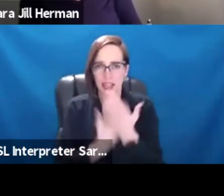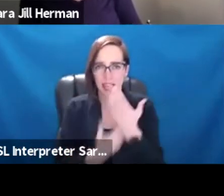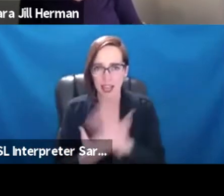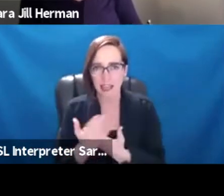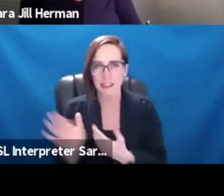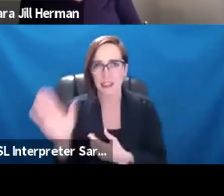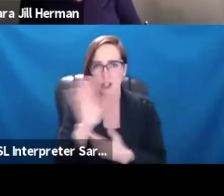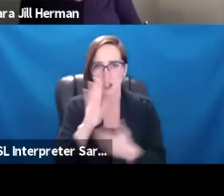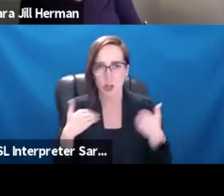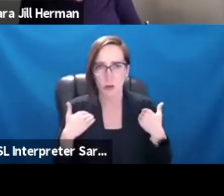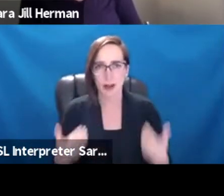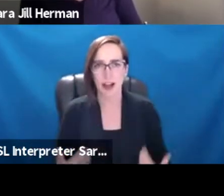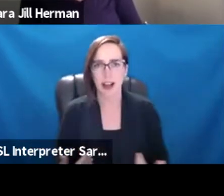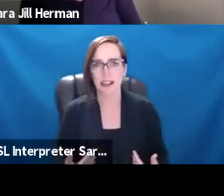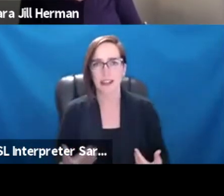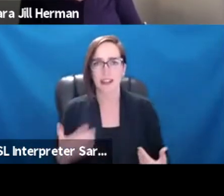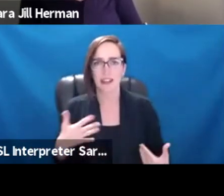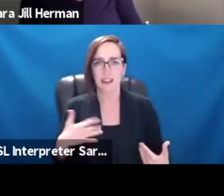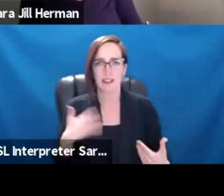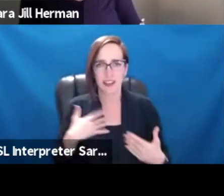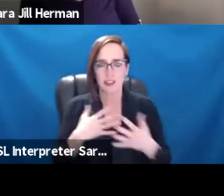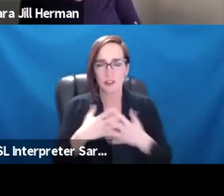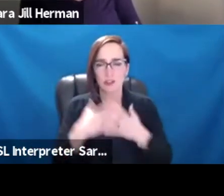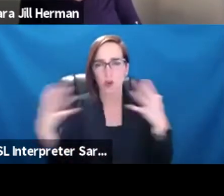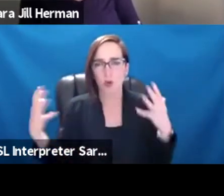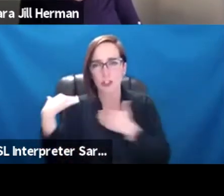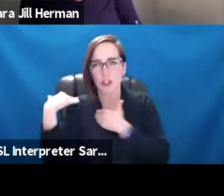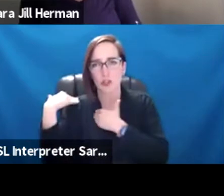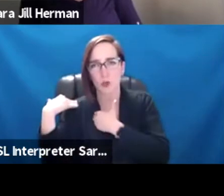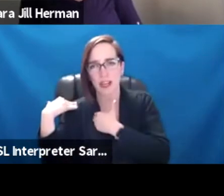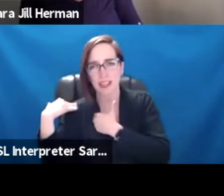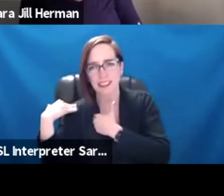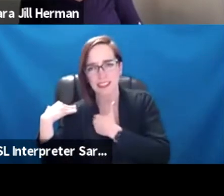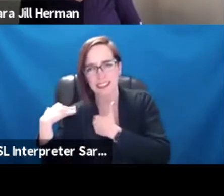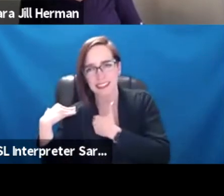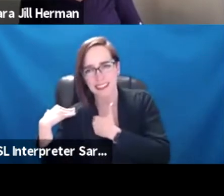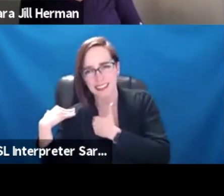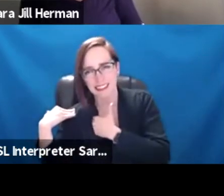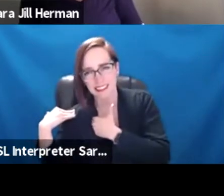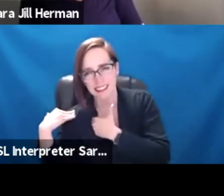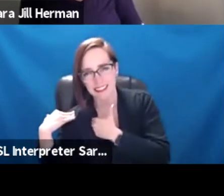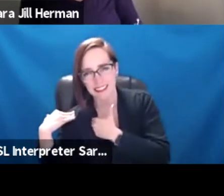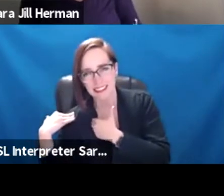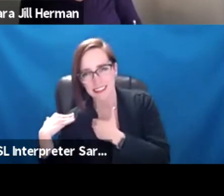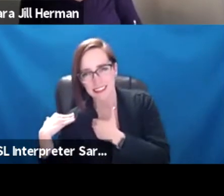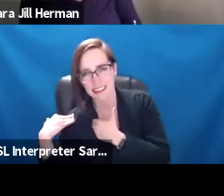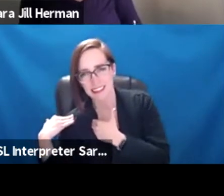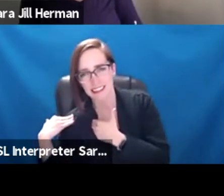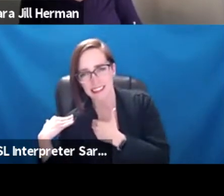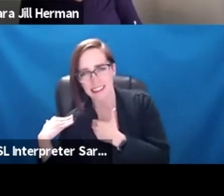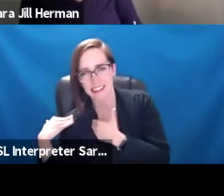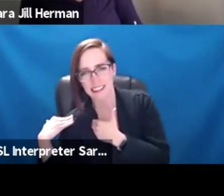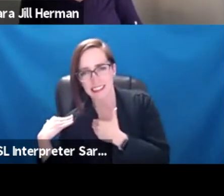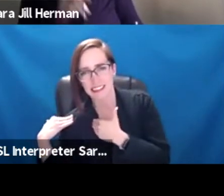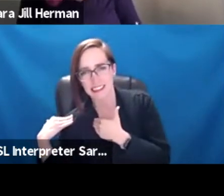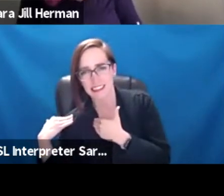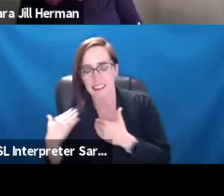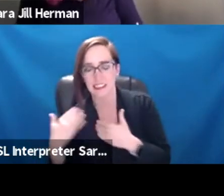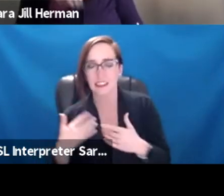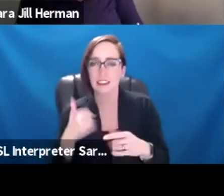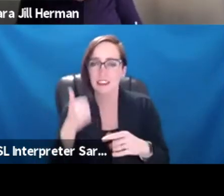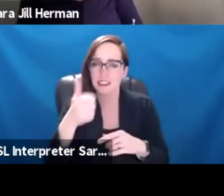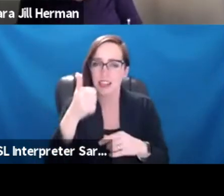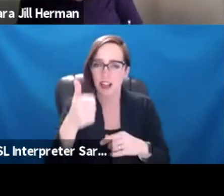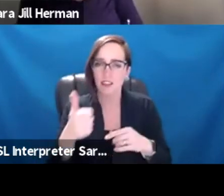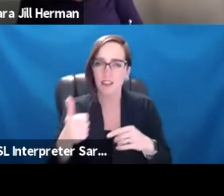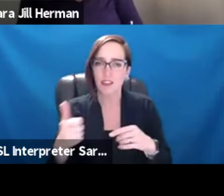which feels so much weight. Feel the caress as you start to bring hands onto body. We are going to